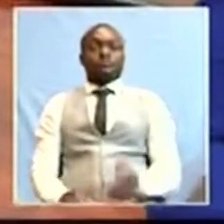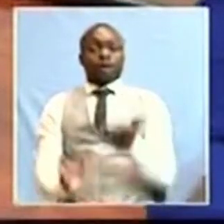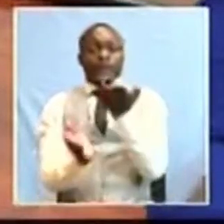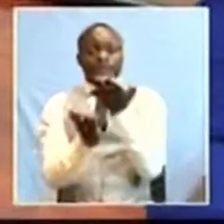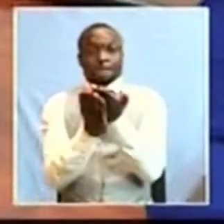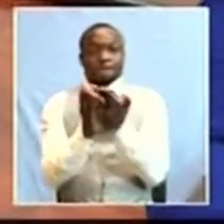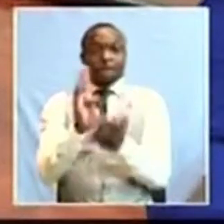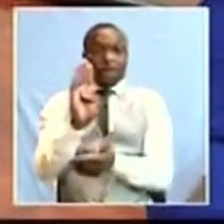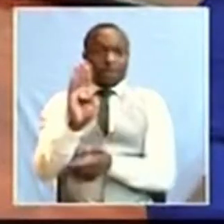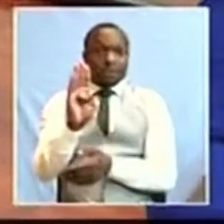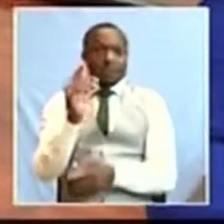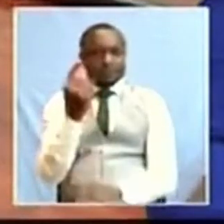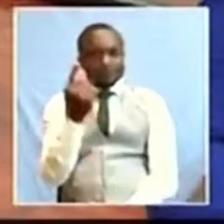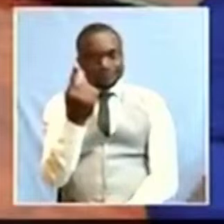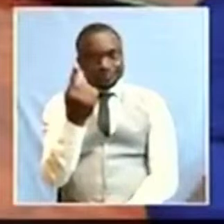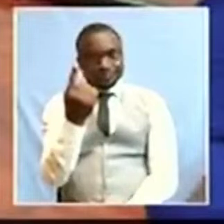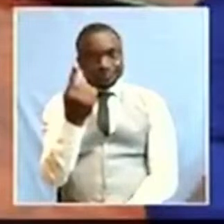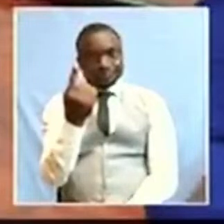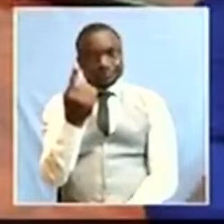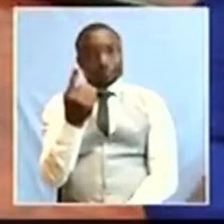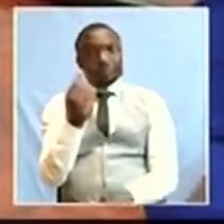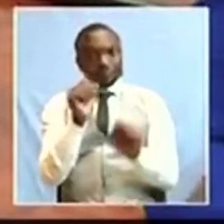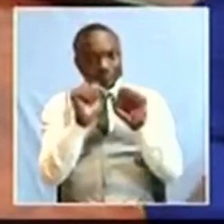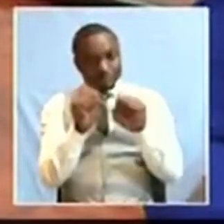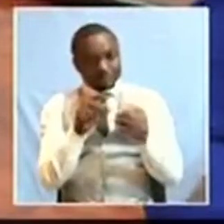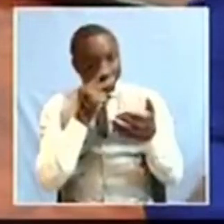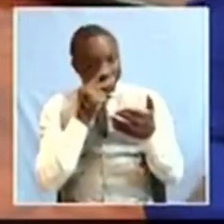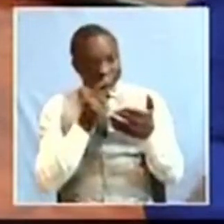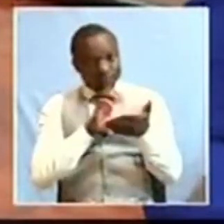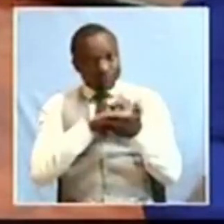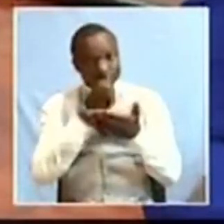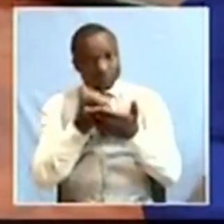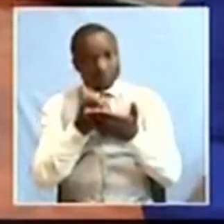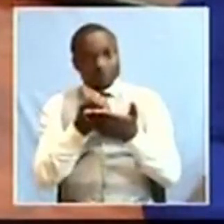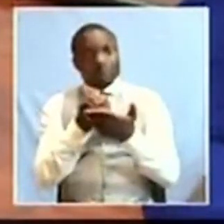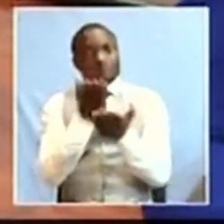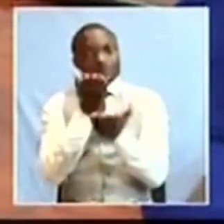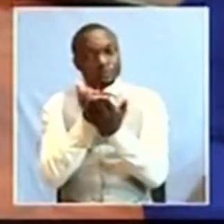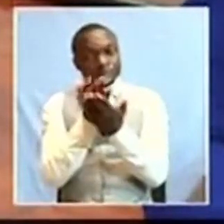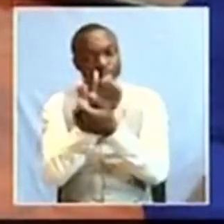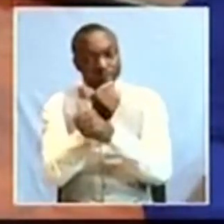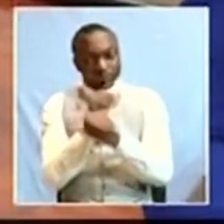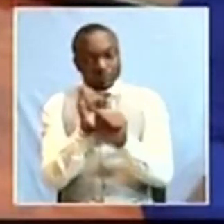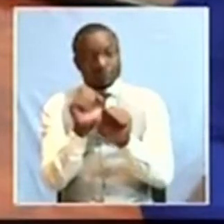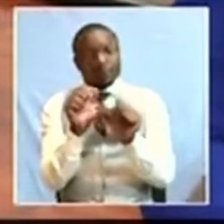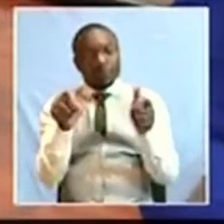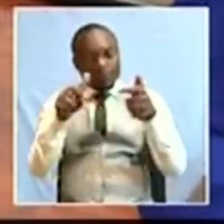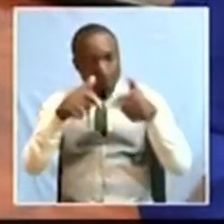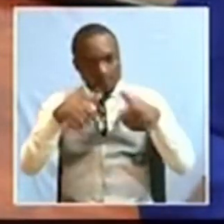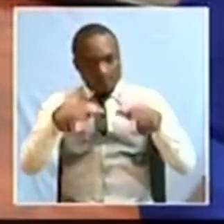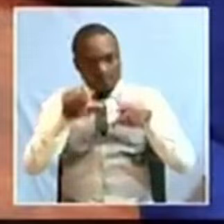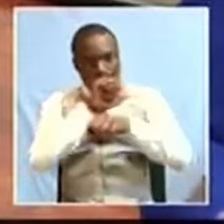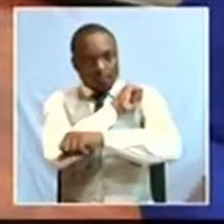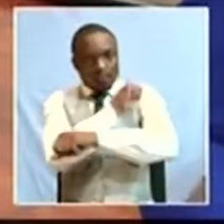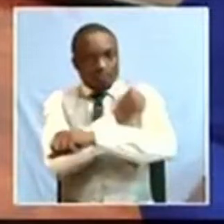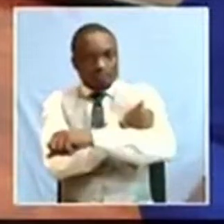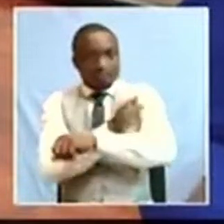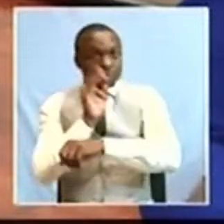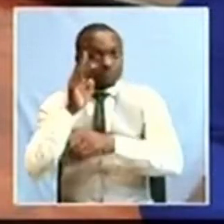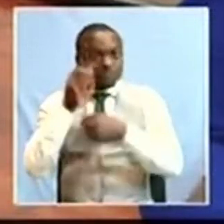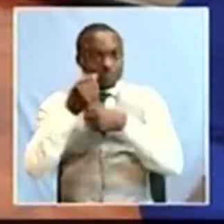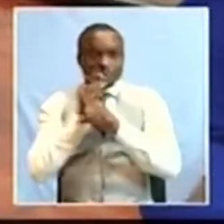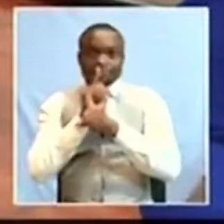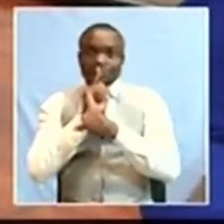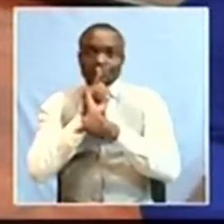Appendix B1 refers to that. Remedial measures. The local authority will